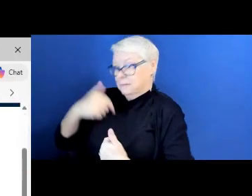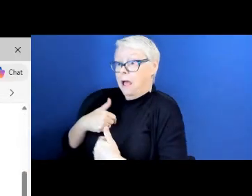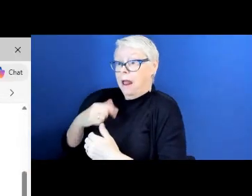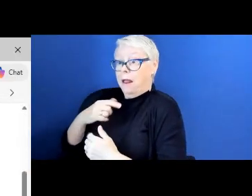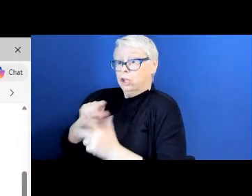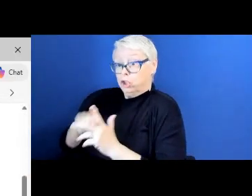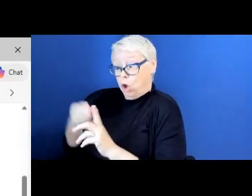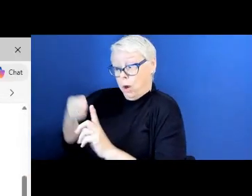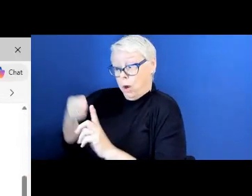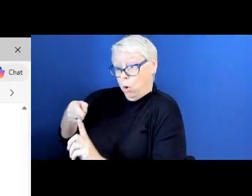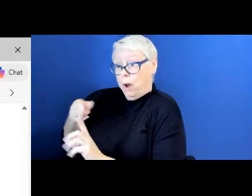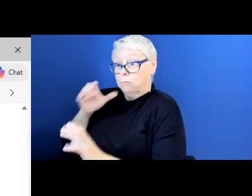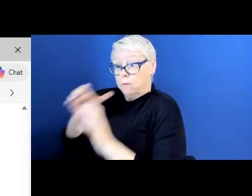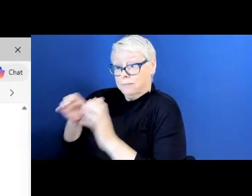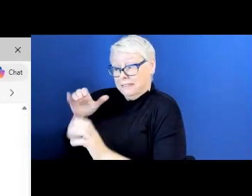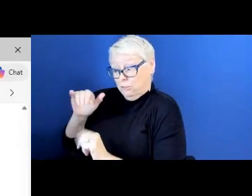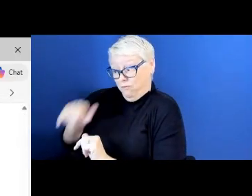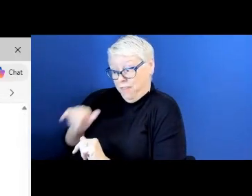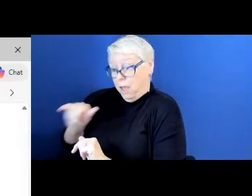pointer conversation.